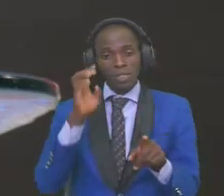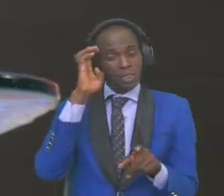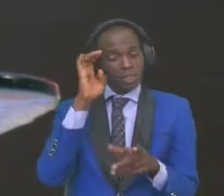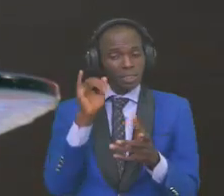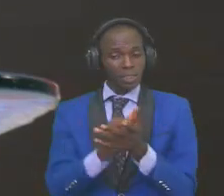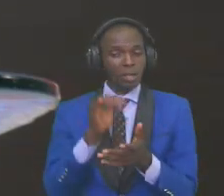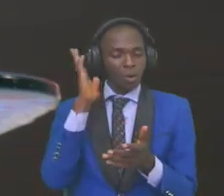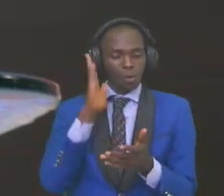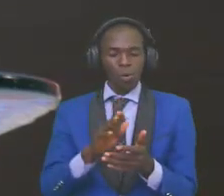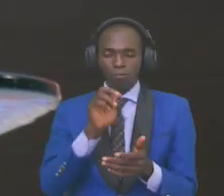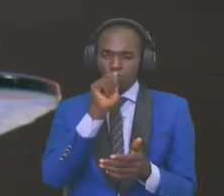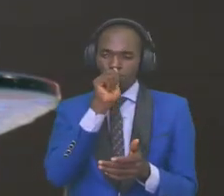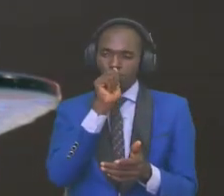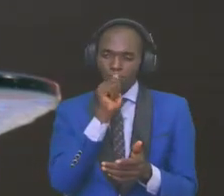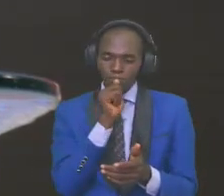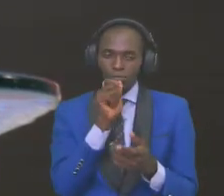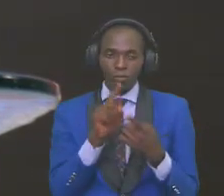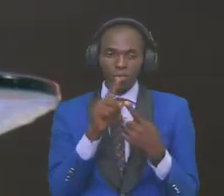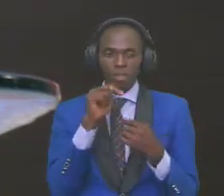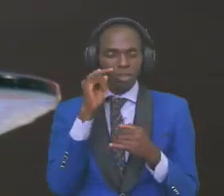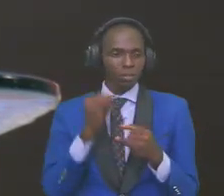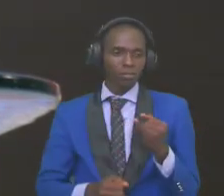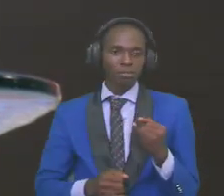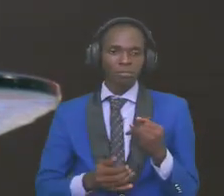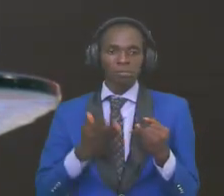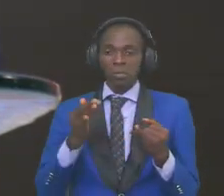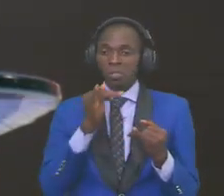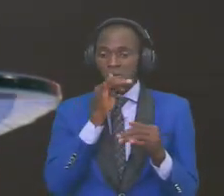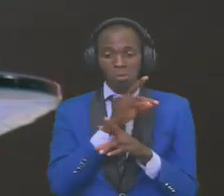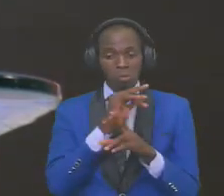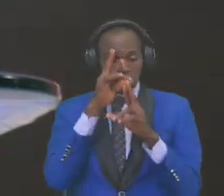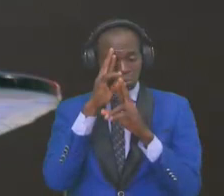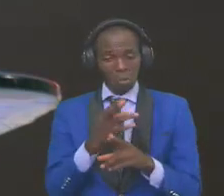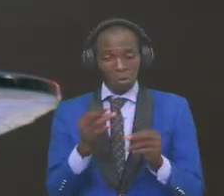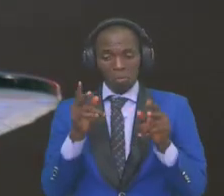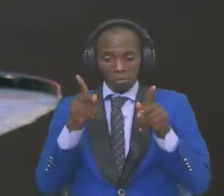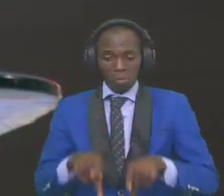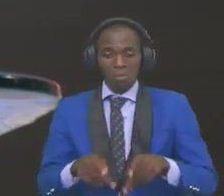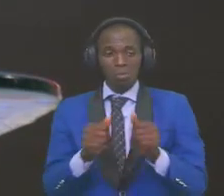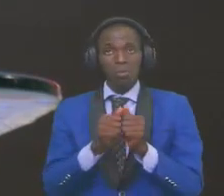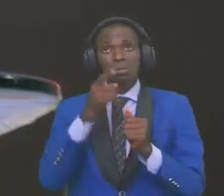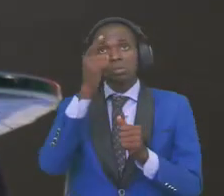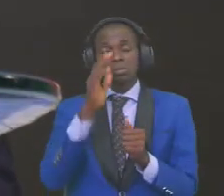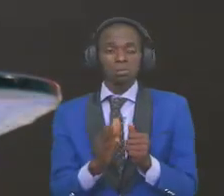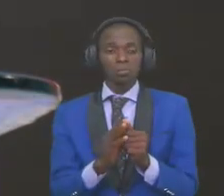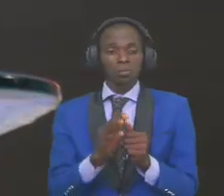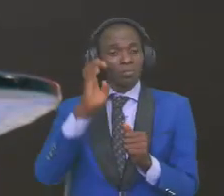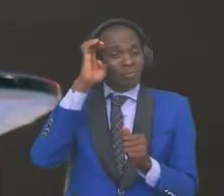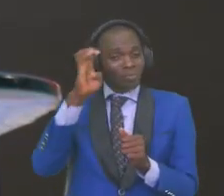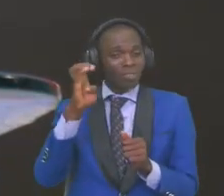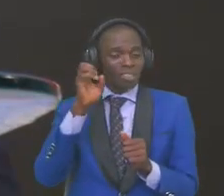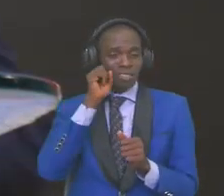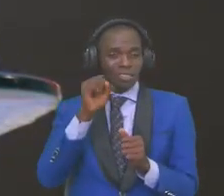endure unto the end. There's no respect of persons with God. He that shall endure unto